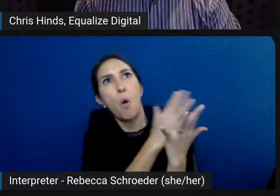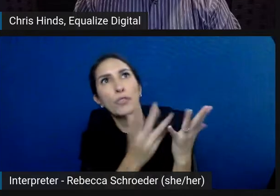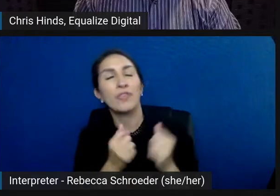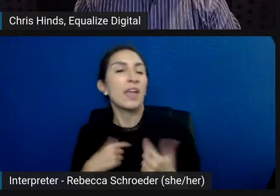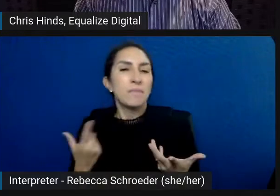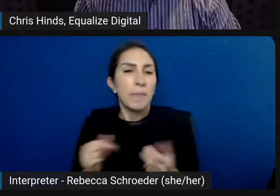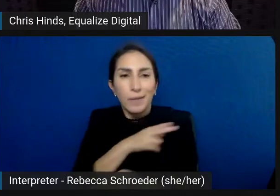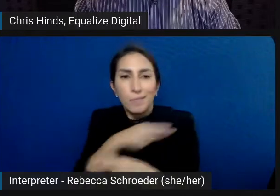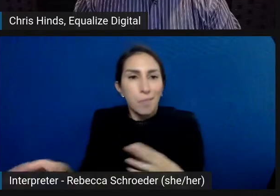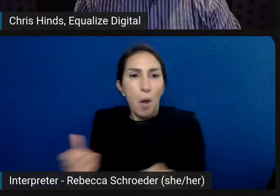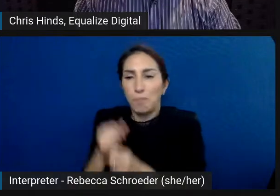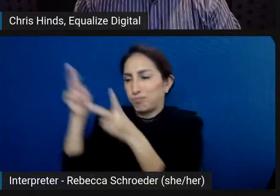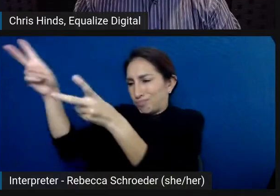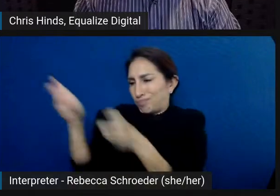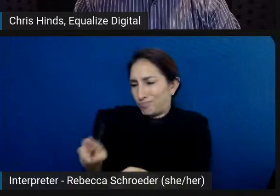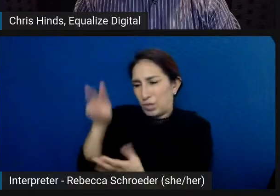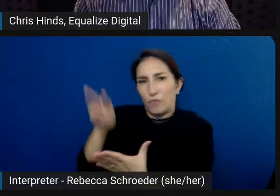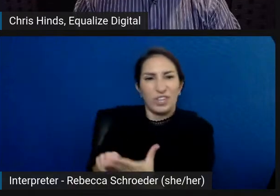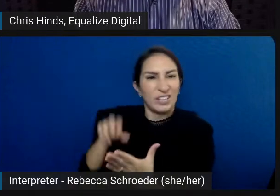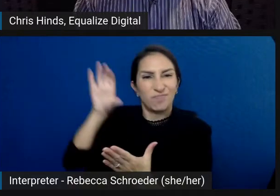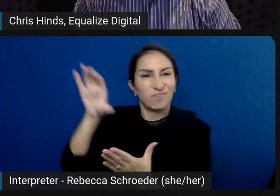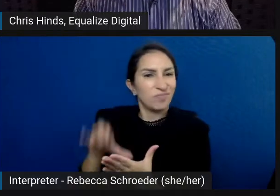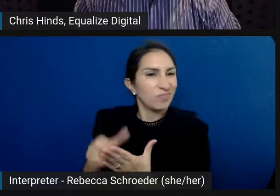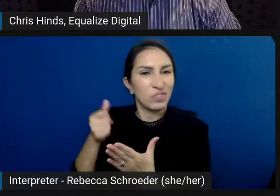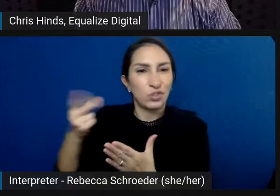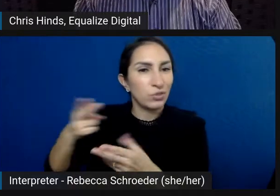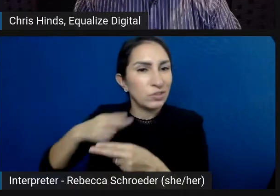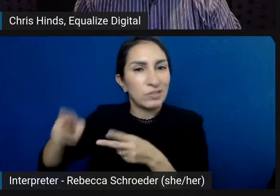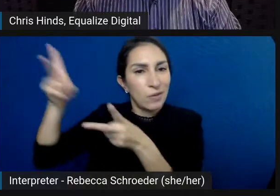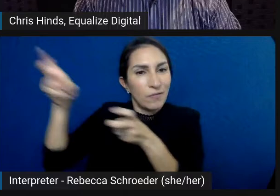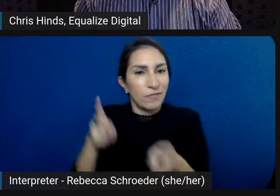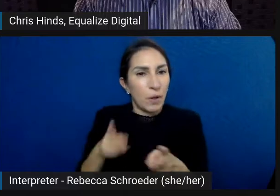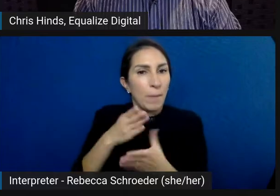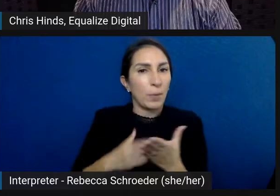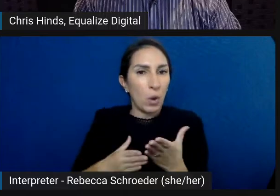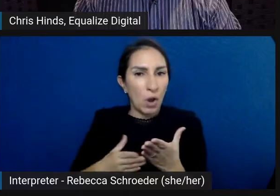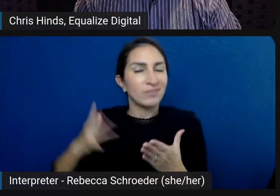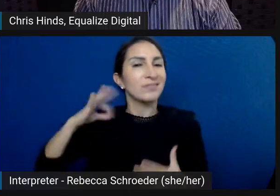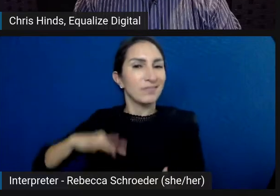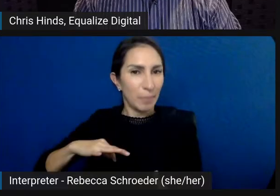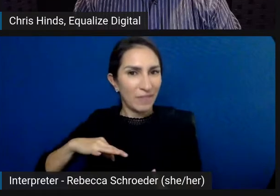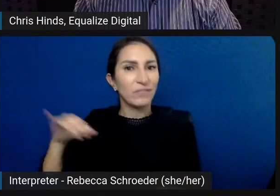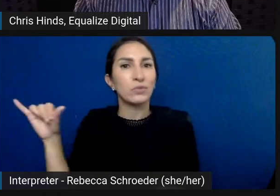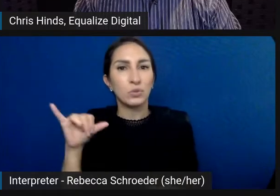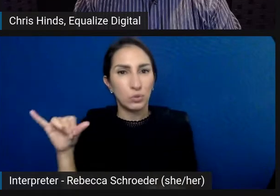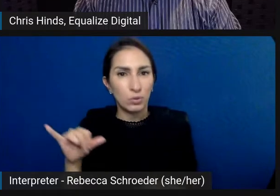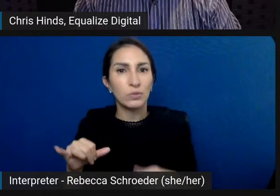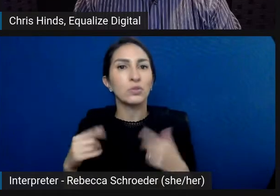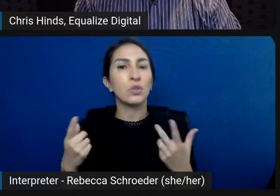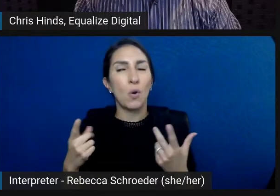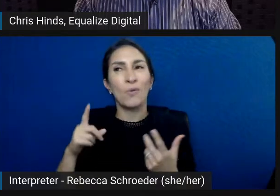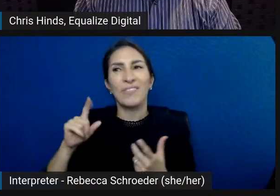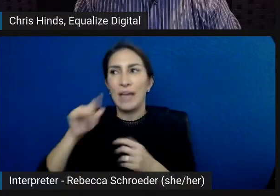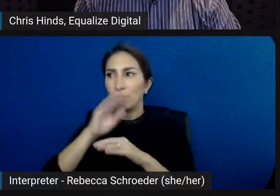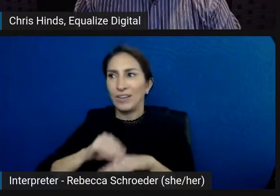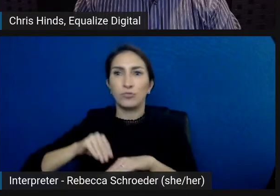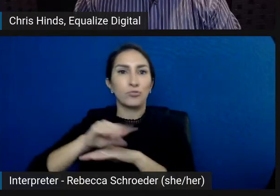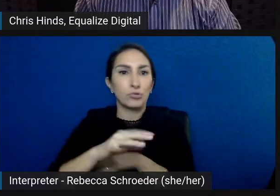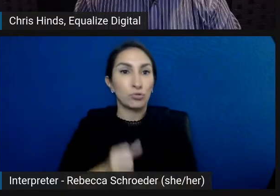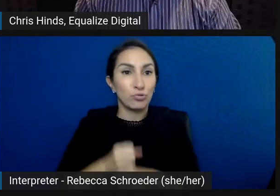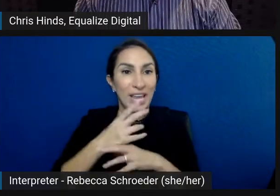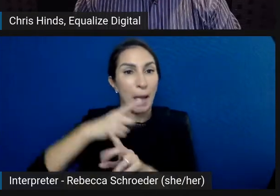so many ways that kind of creates a positive outcome that